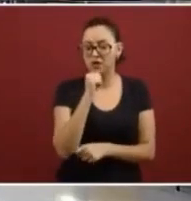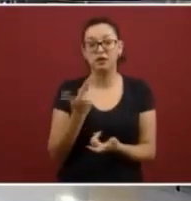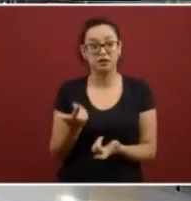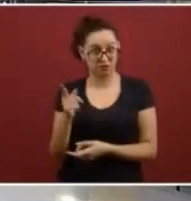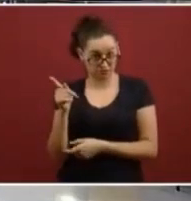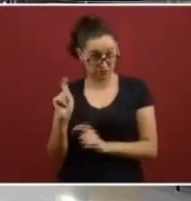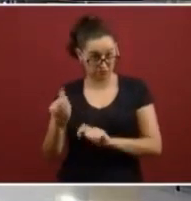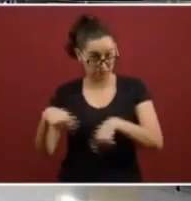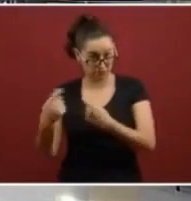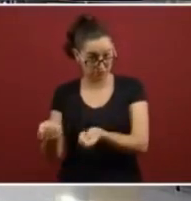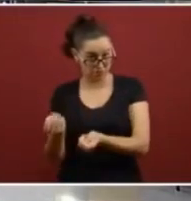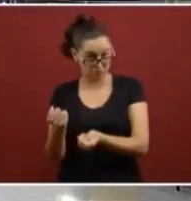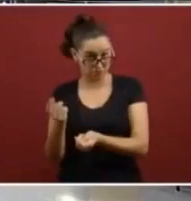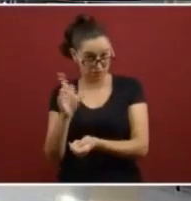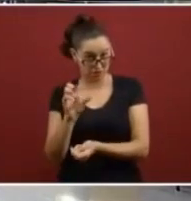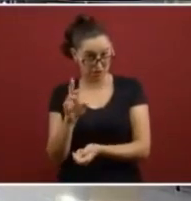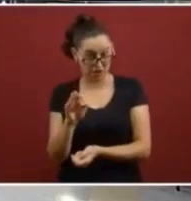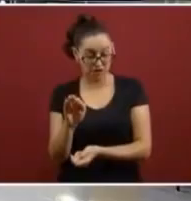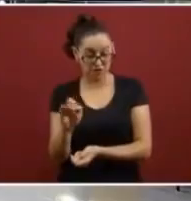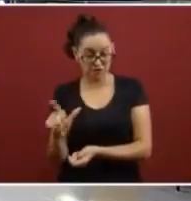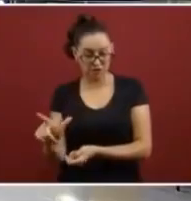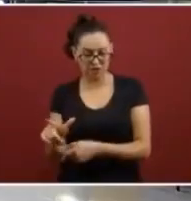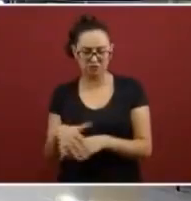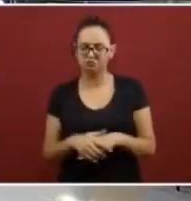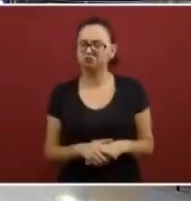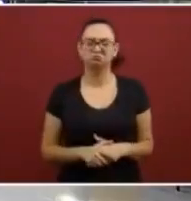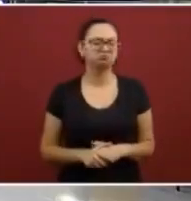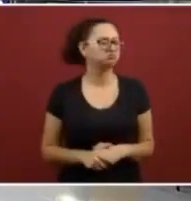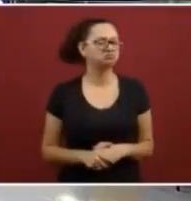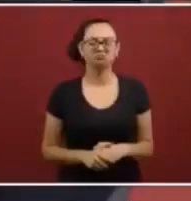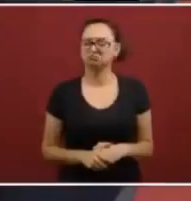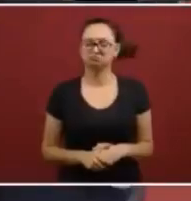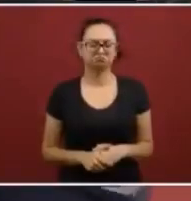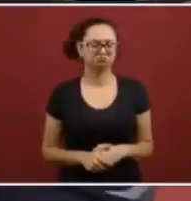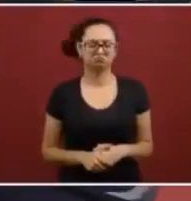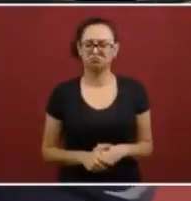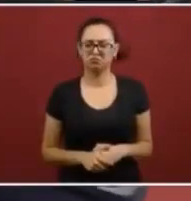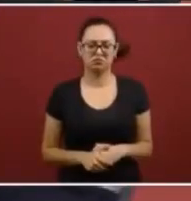manejar certain CREFAL, companies presidente? that Se va a crear was un not organismo transparent.